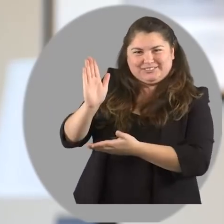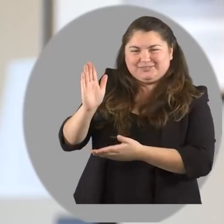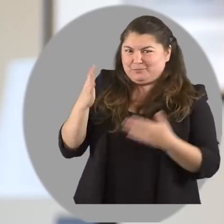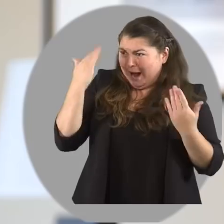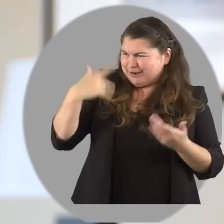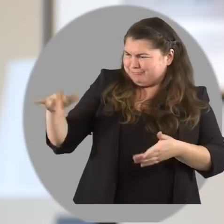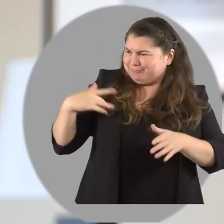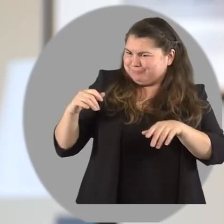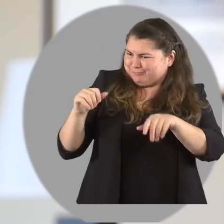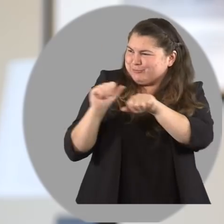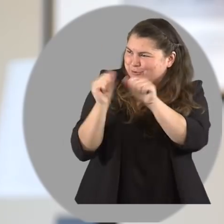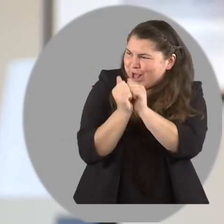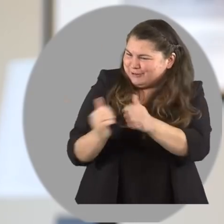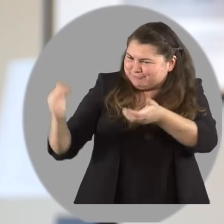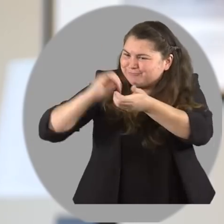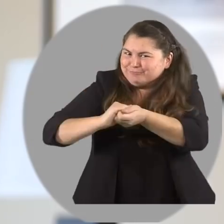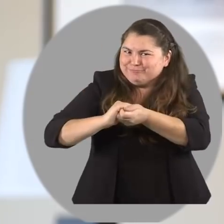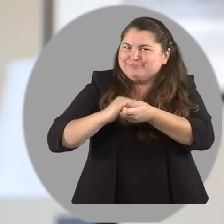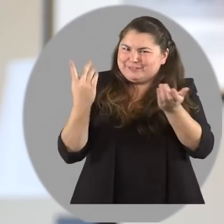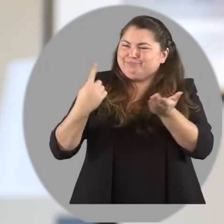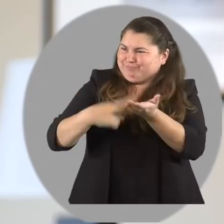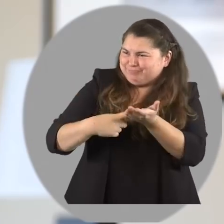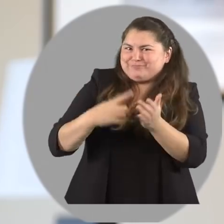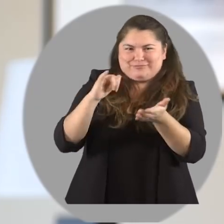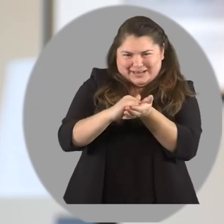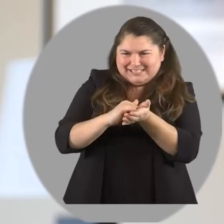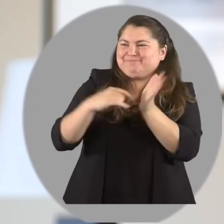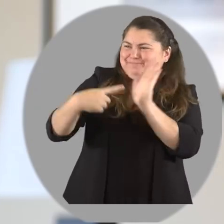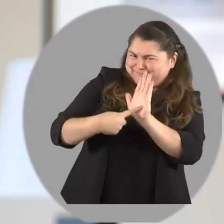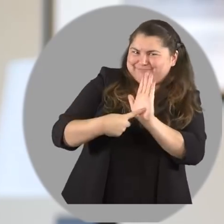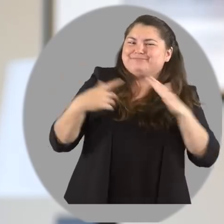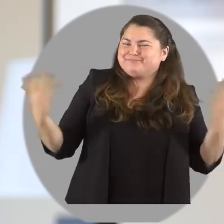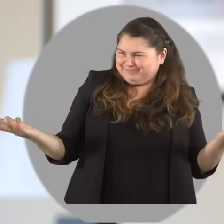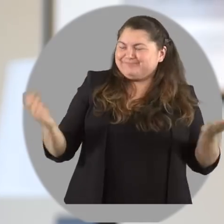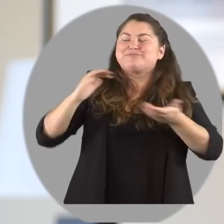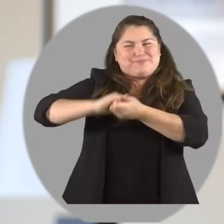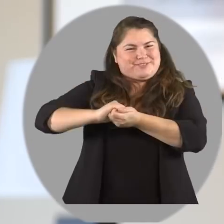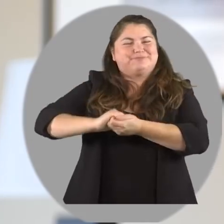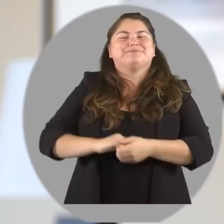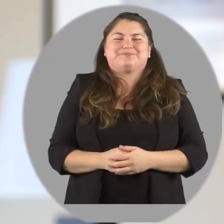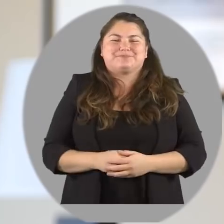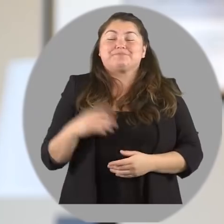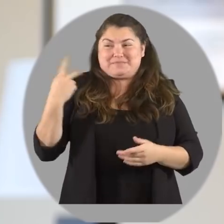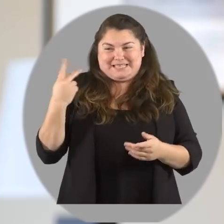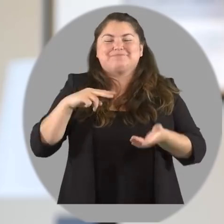takes two to make a treaty. And what does that mean? So